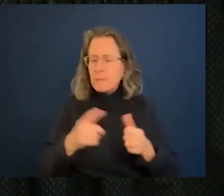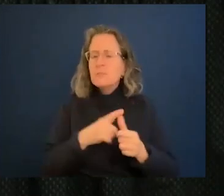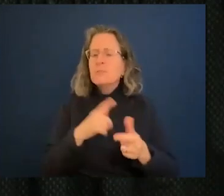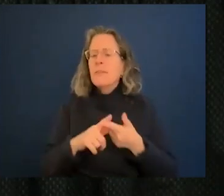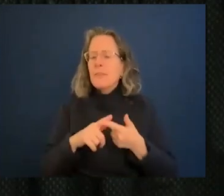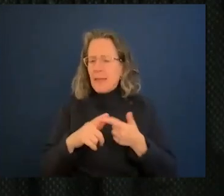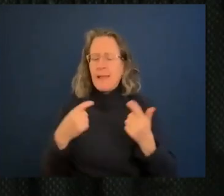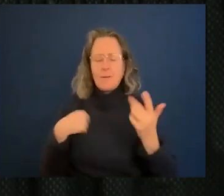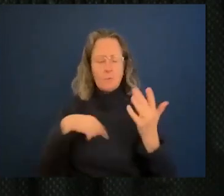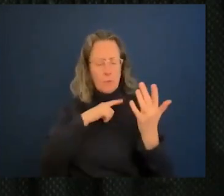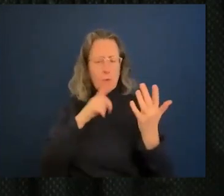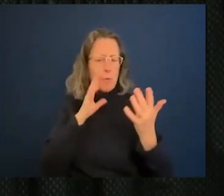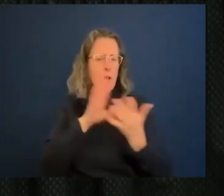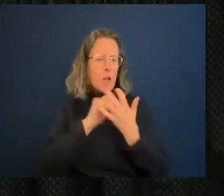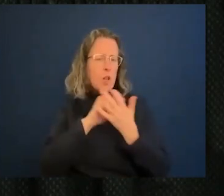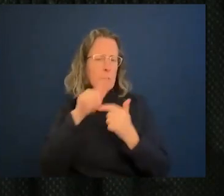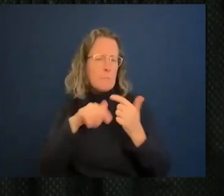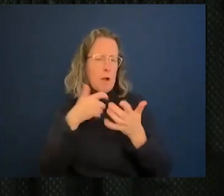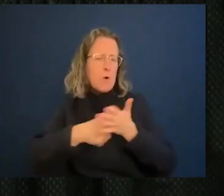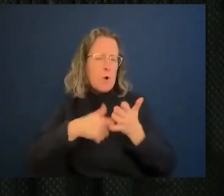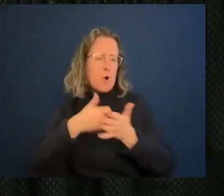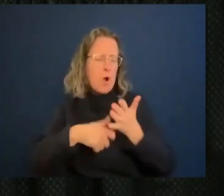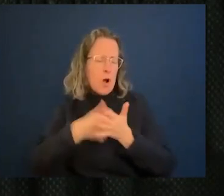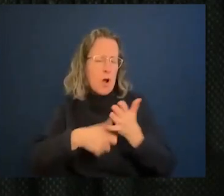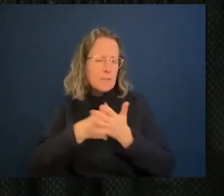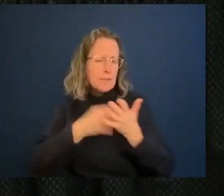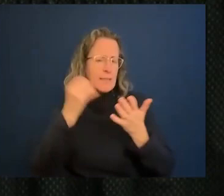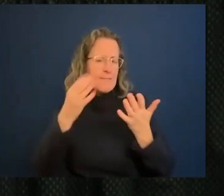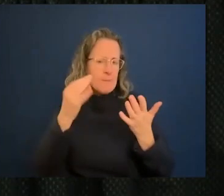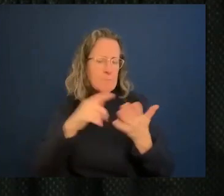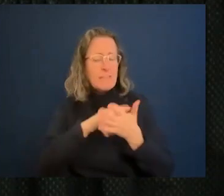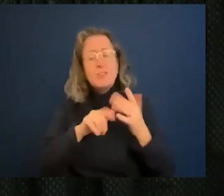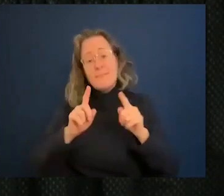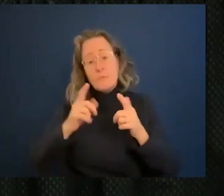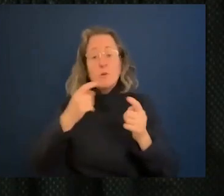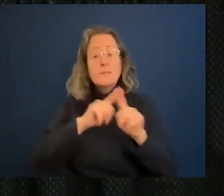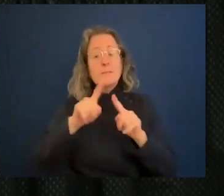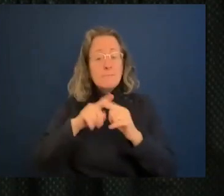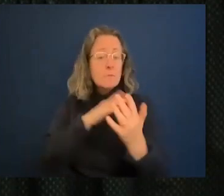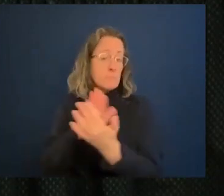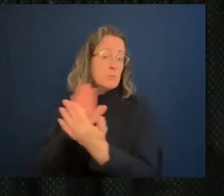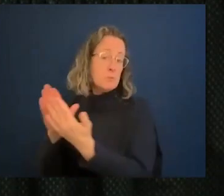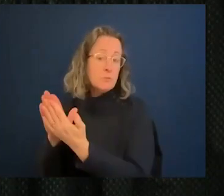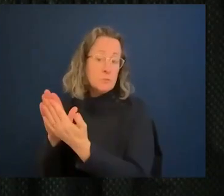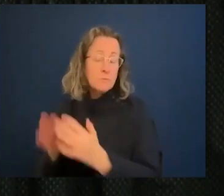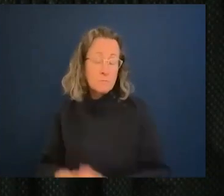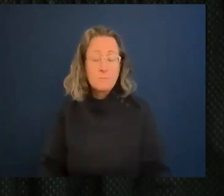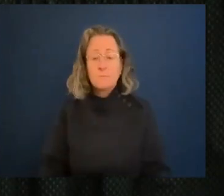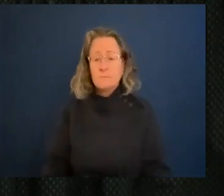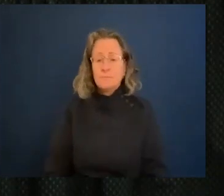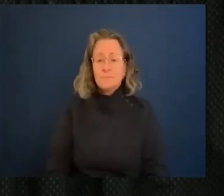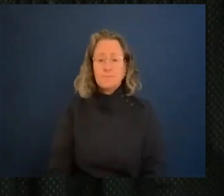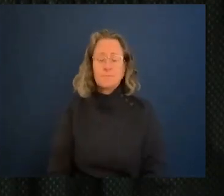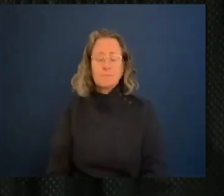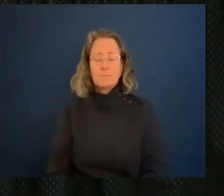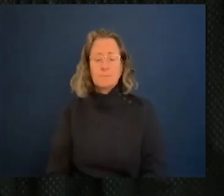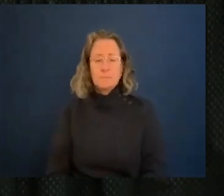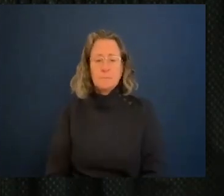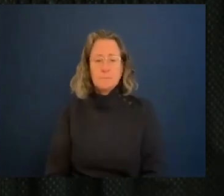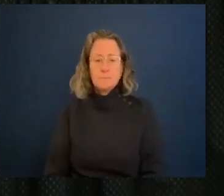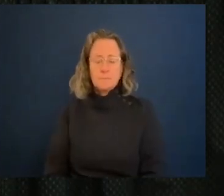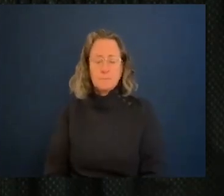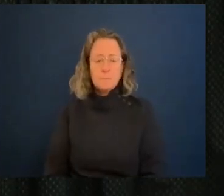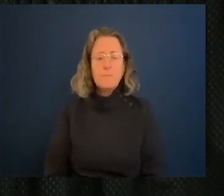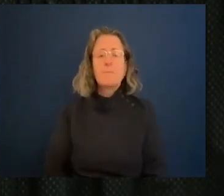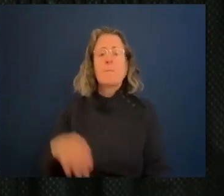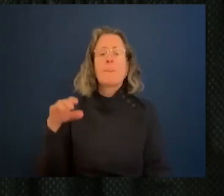the town to do one or or more different models okay and so yeah so for